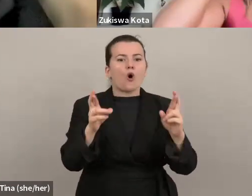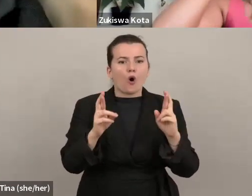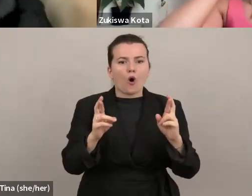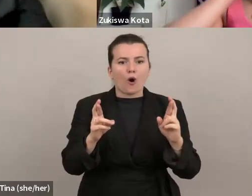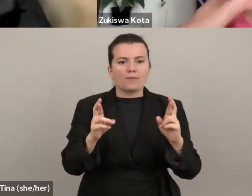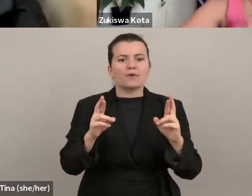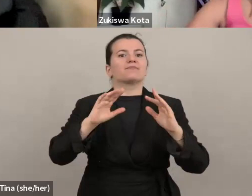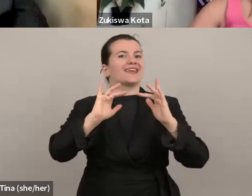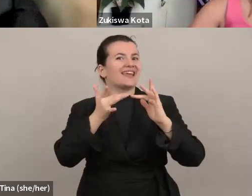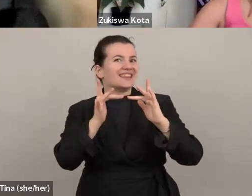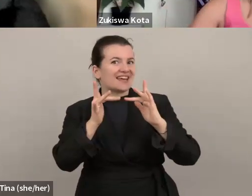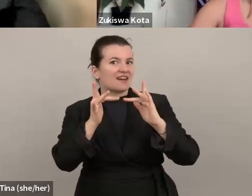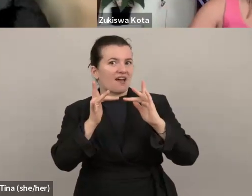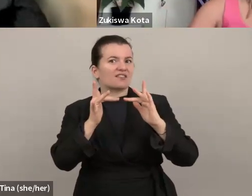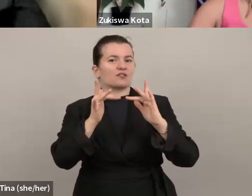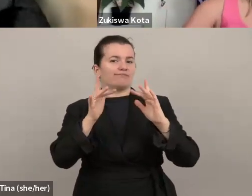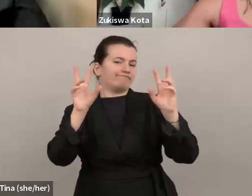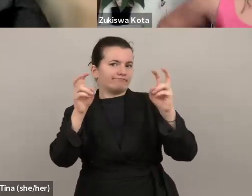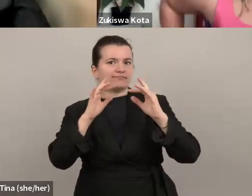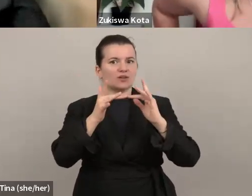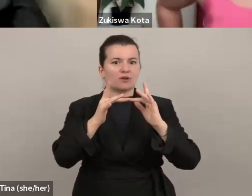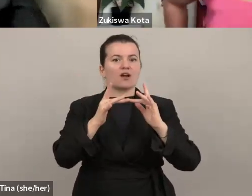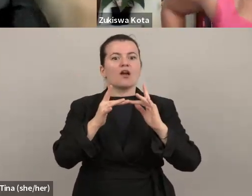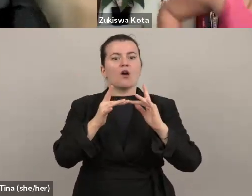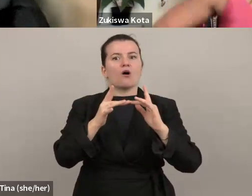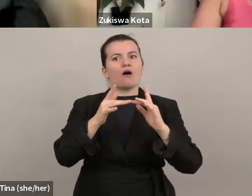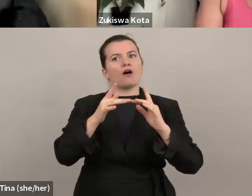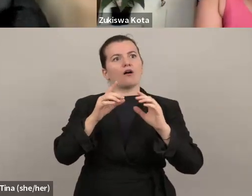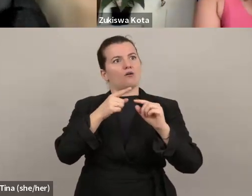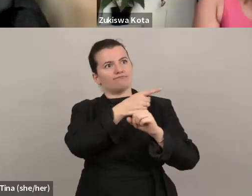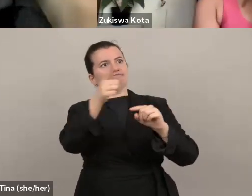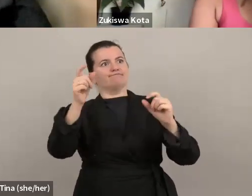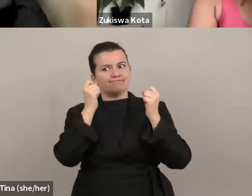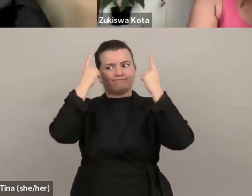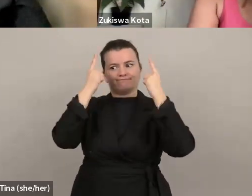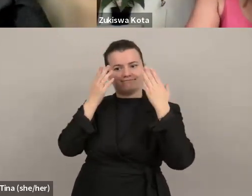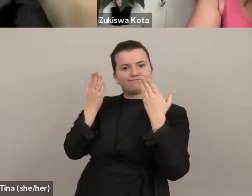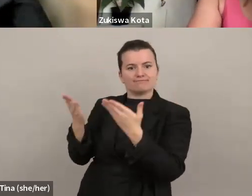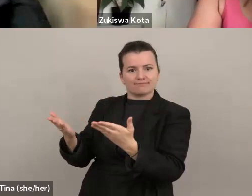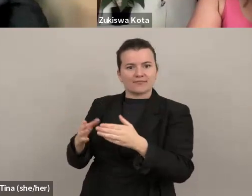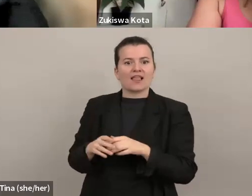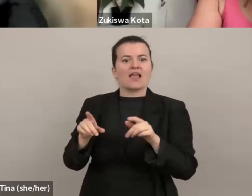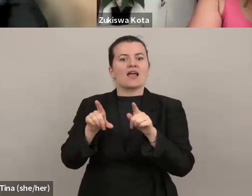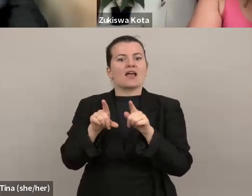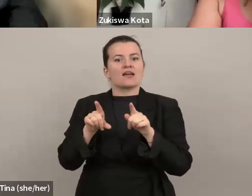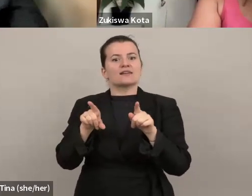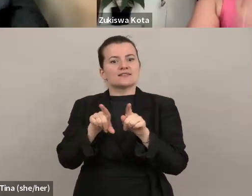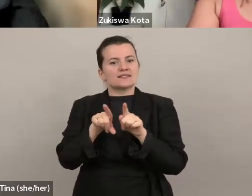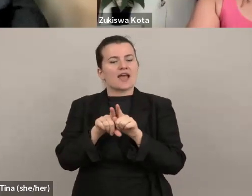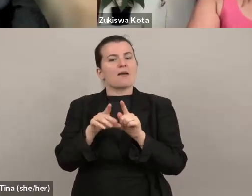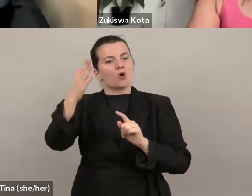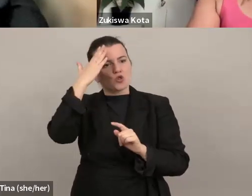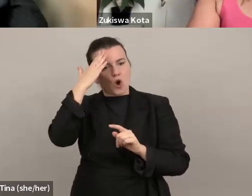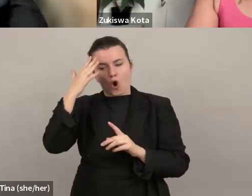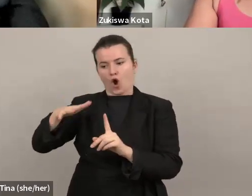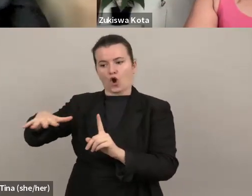internet connectivity and access, is that we factor in the realities of different contexts when it